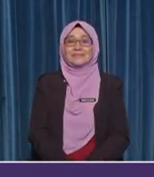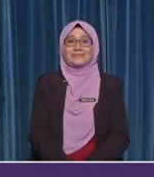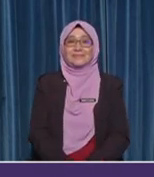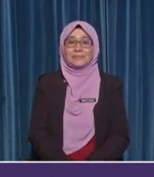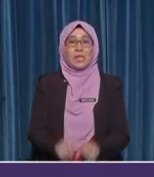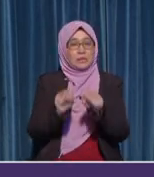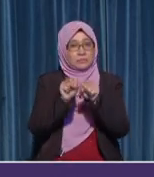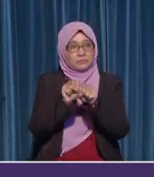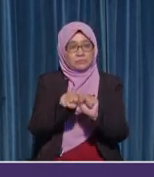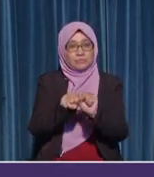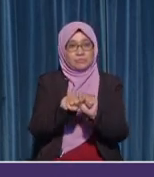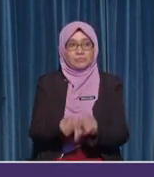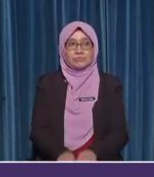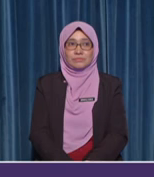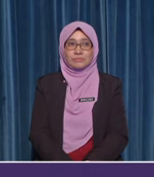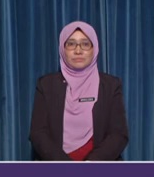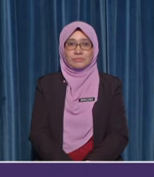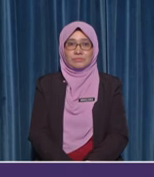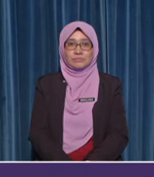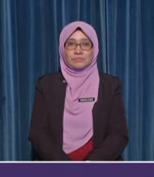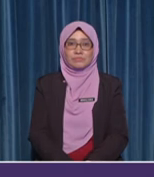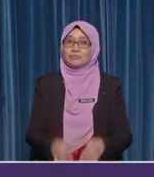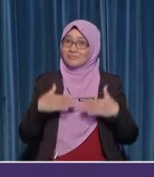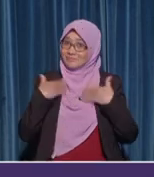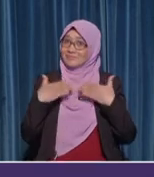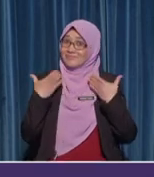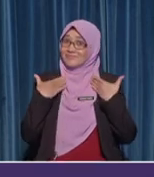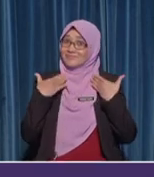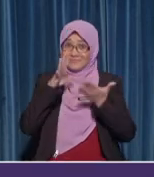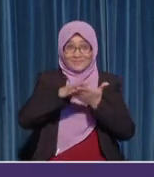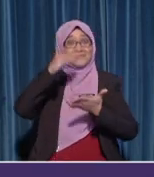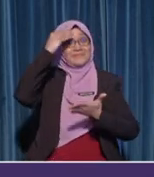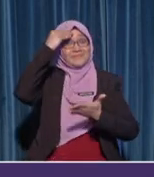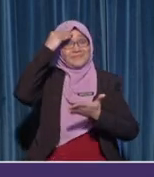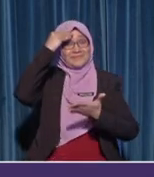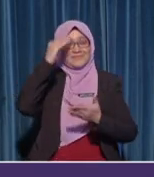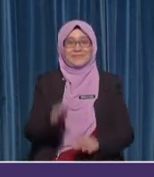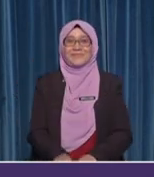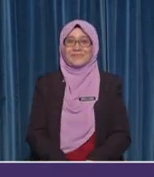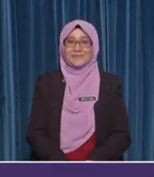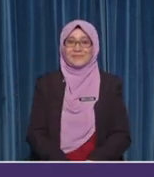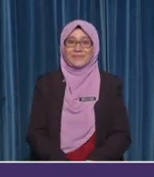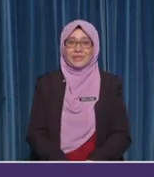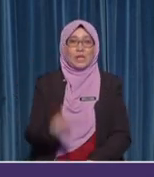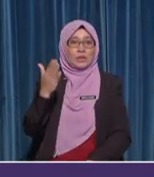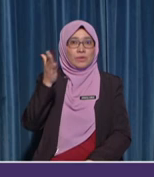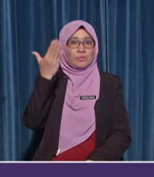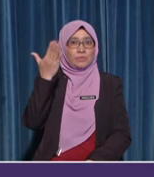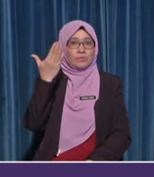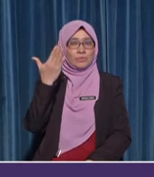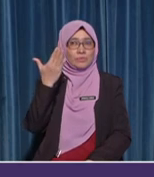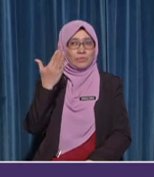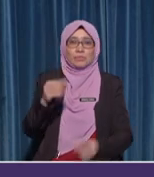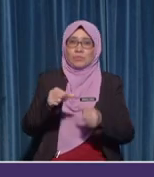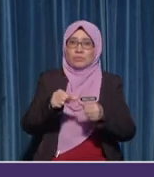So, did you have fun during the lesson? Let's recall what you